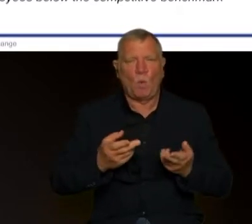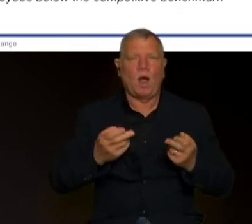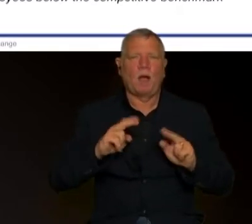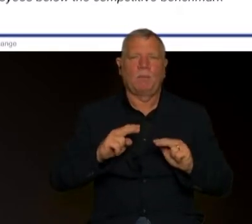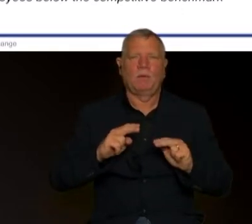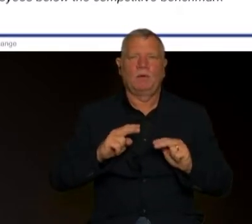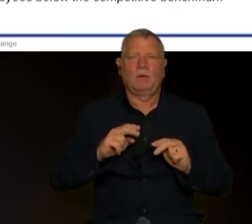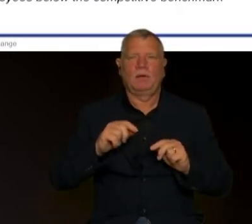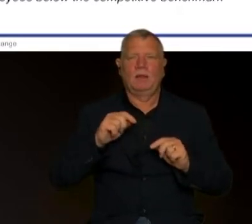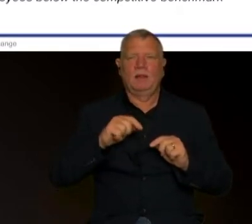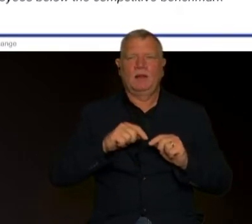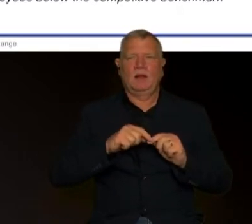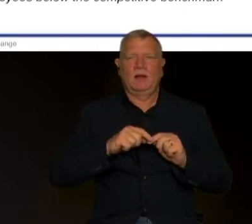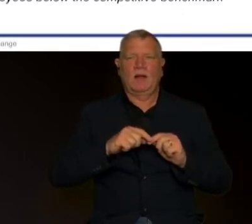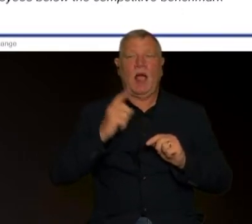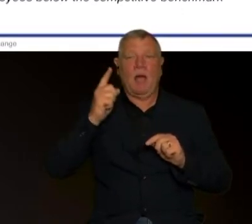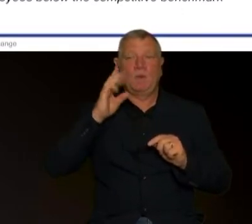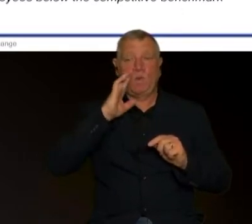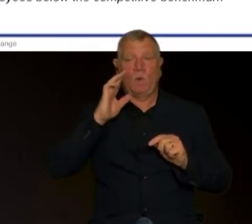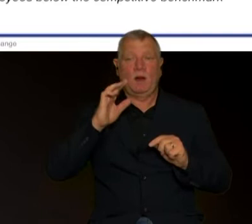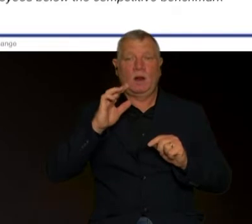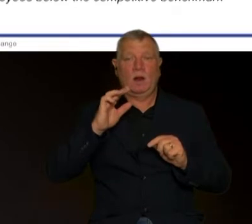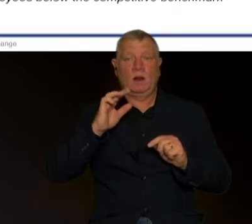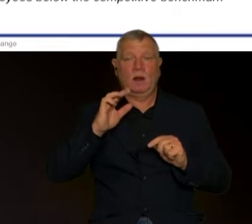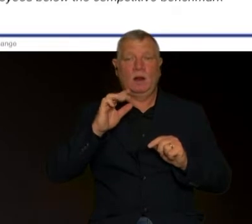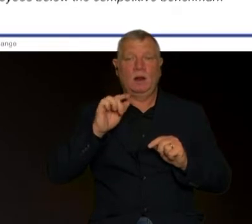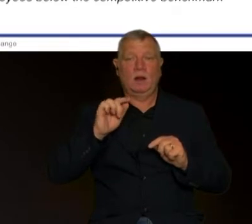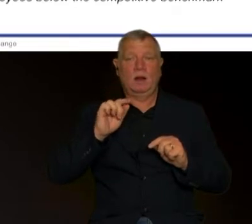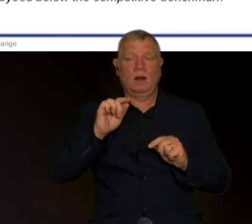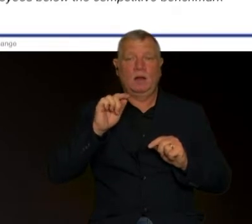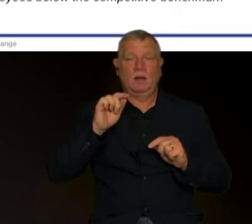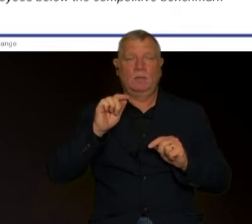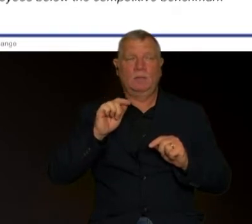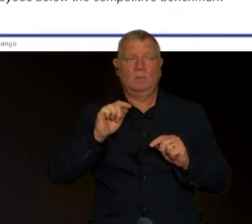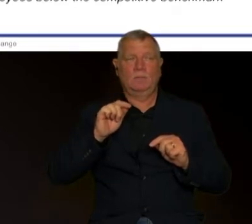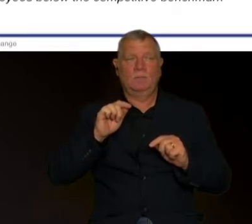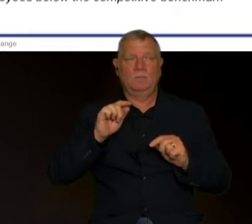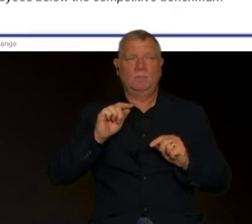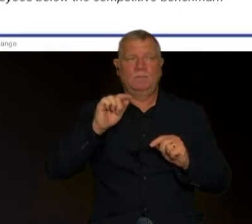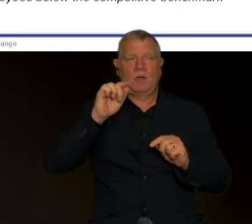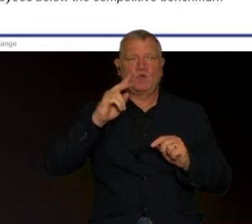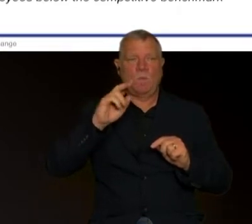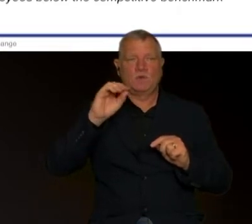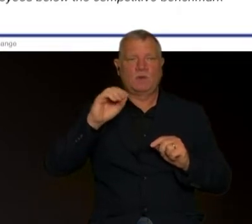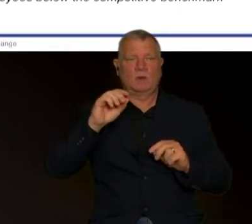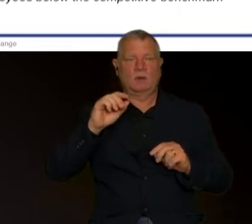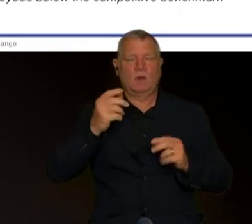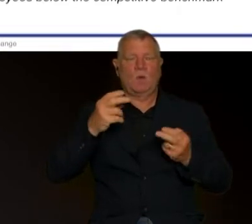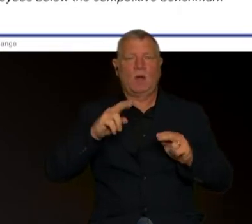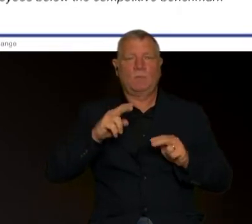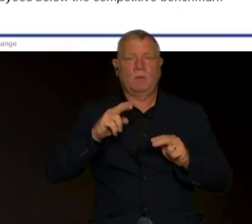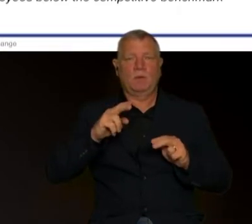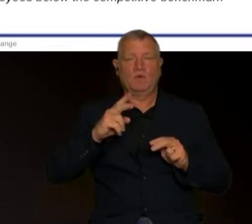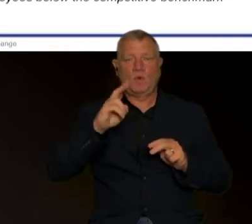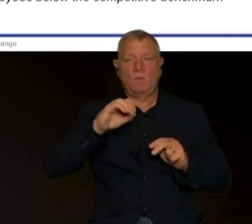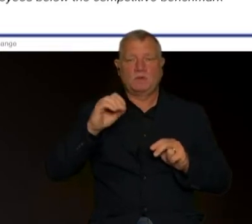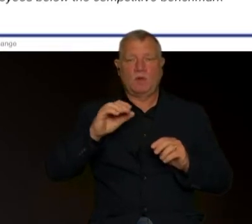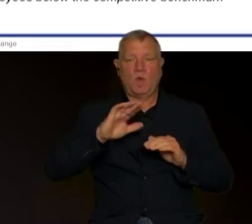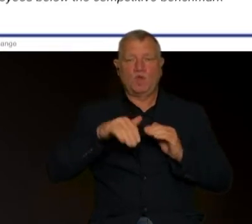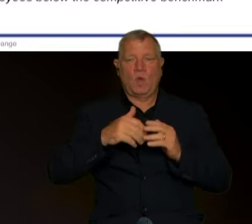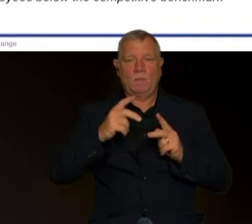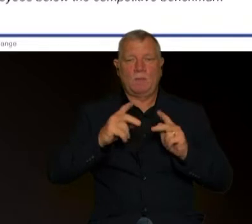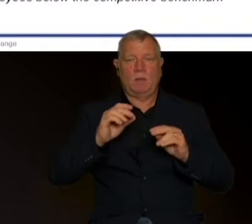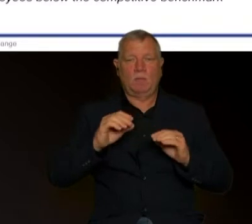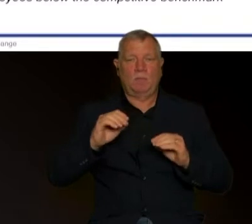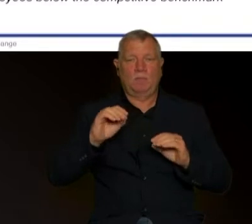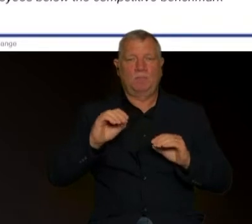3% to everybody, what would have happened? This one up here would have received 2%, and this one also 2%. And what would happen